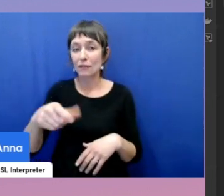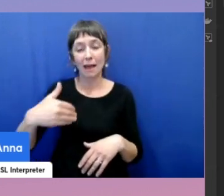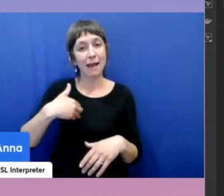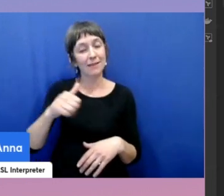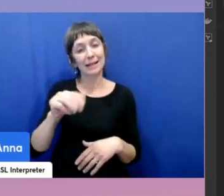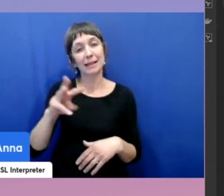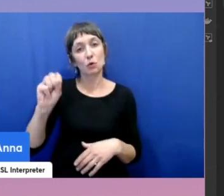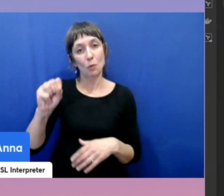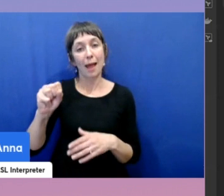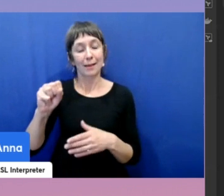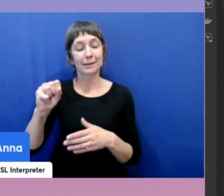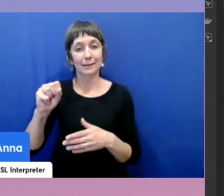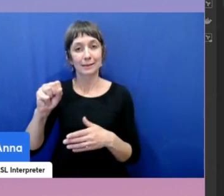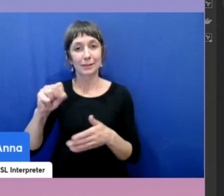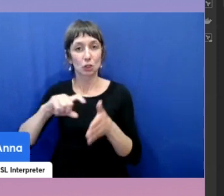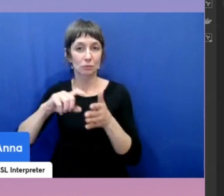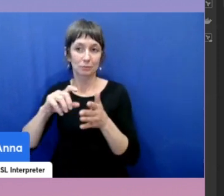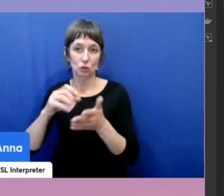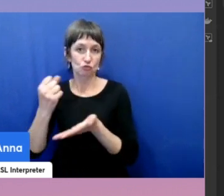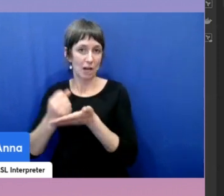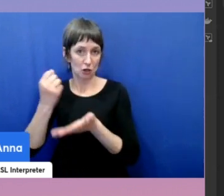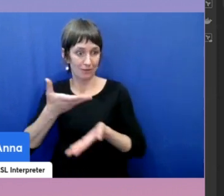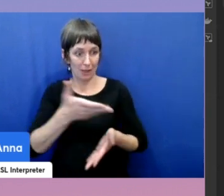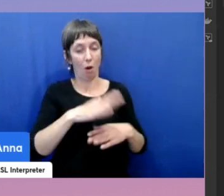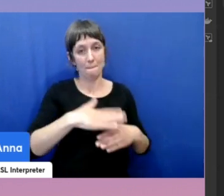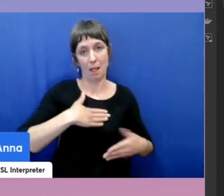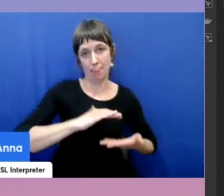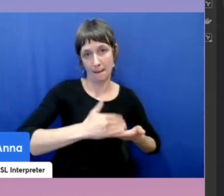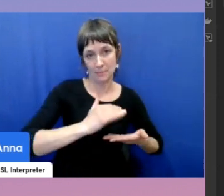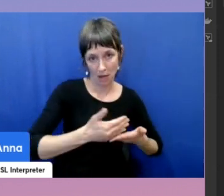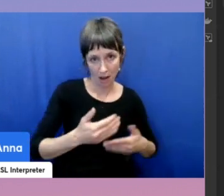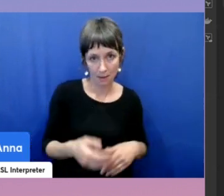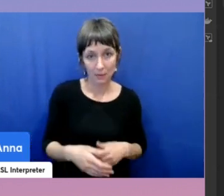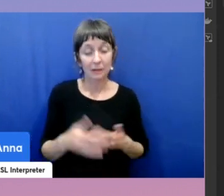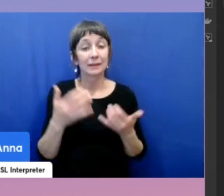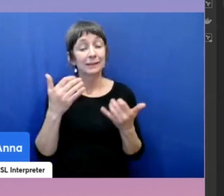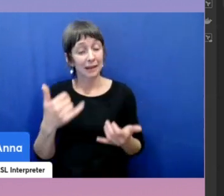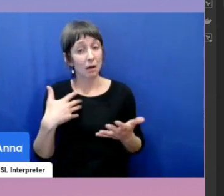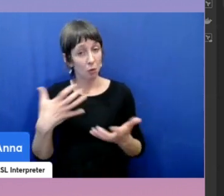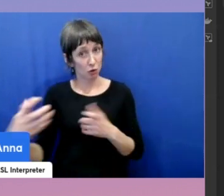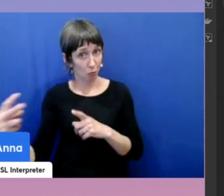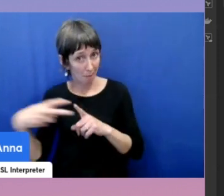locally on my laptop. However, of course, now I want to apply that, and